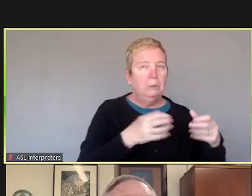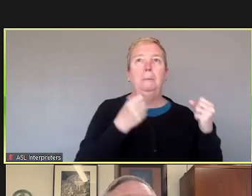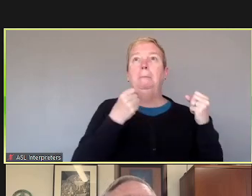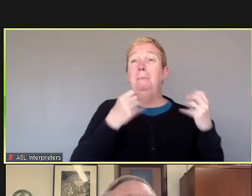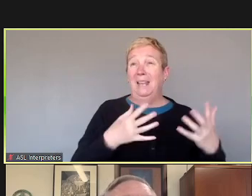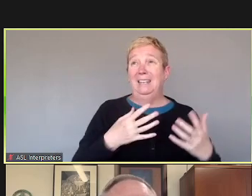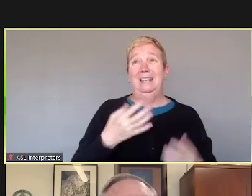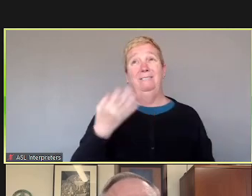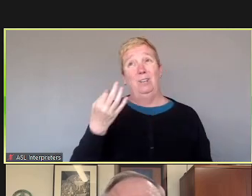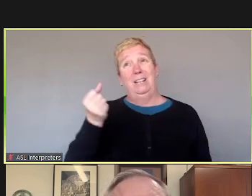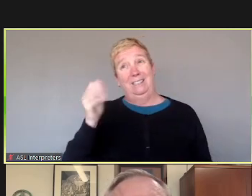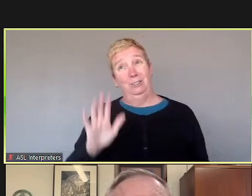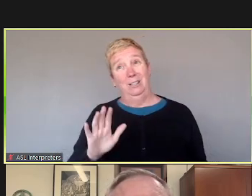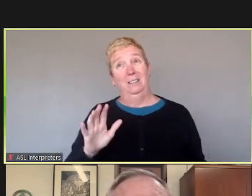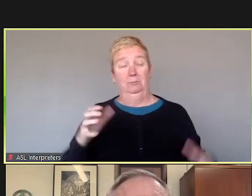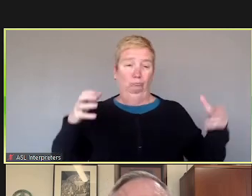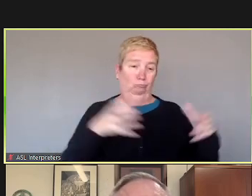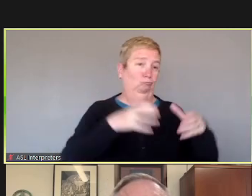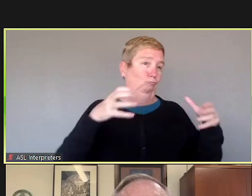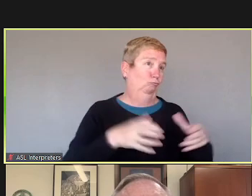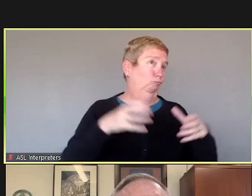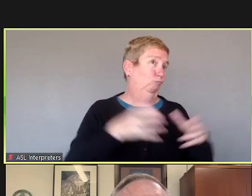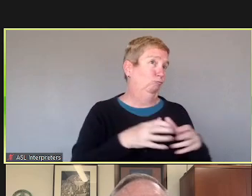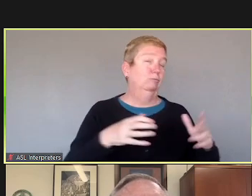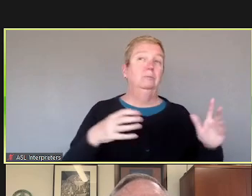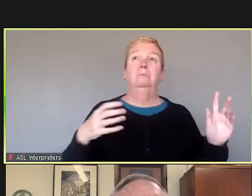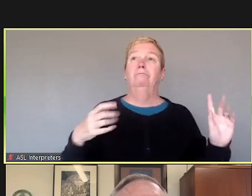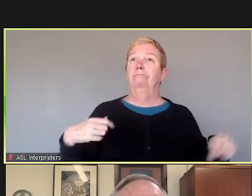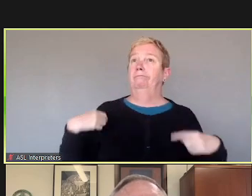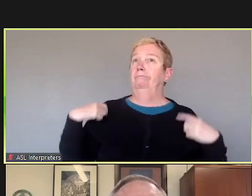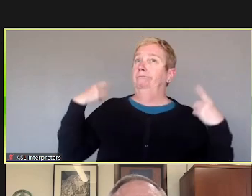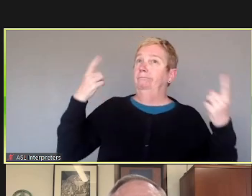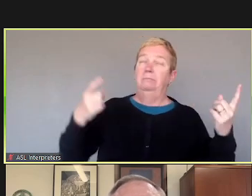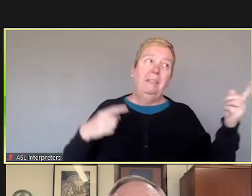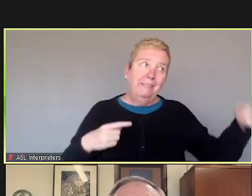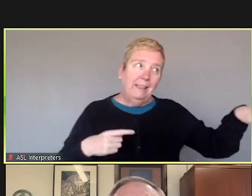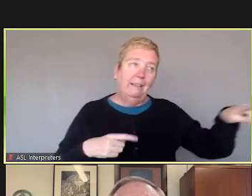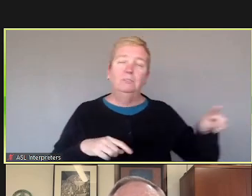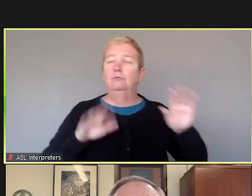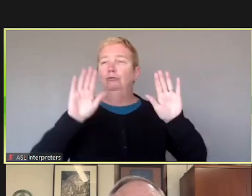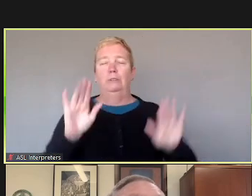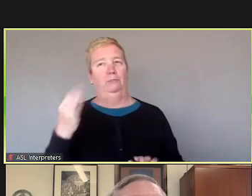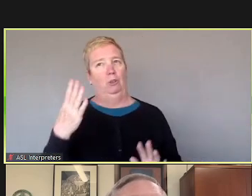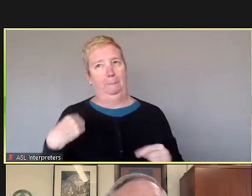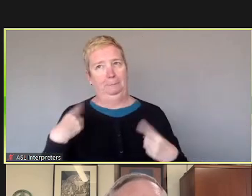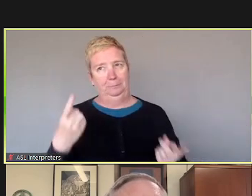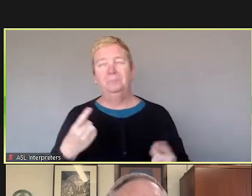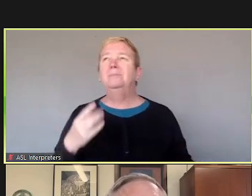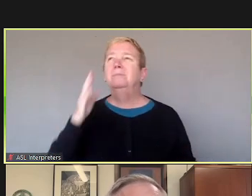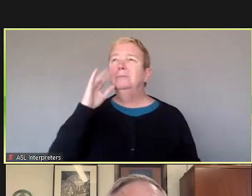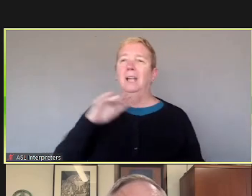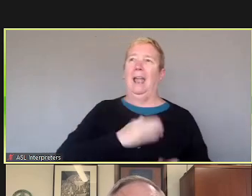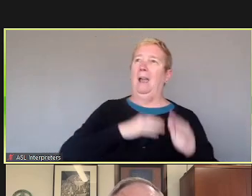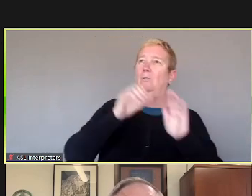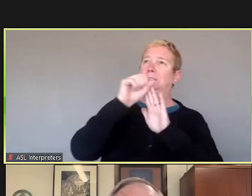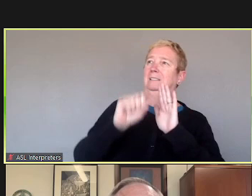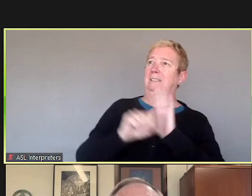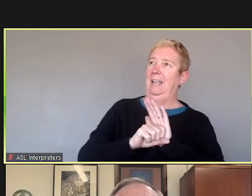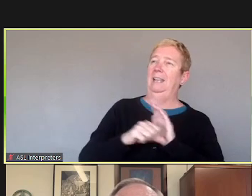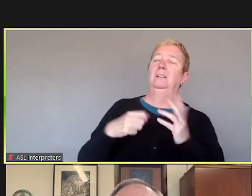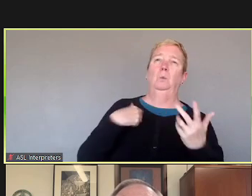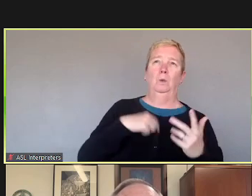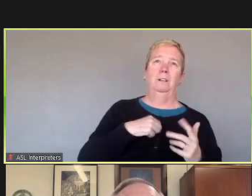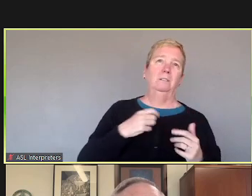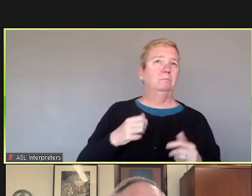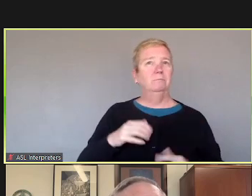here since the beginning of the pandemic. And they've done an amazing job as well. You know, our state has been a national leader because